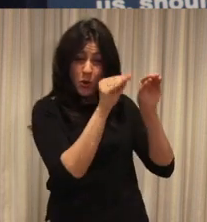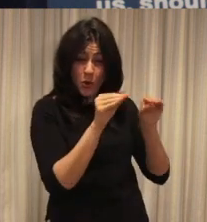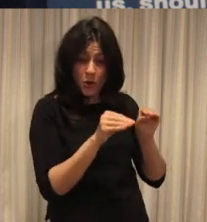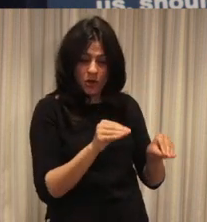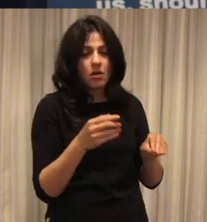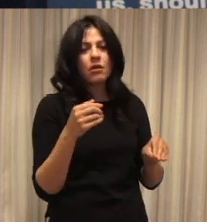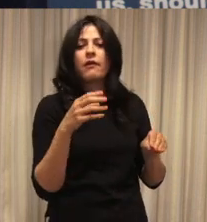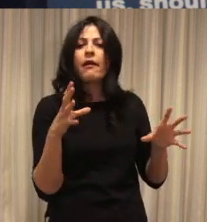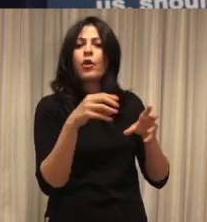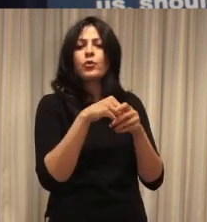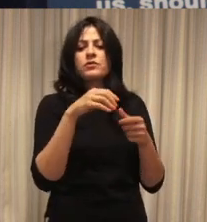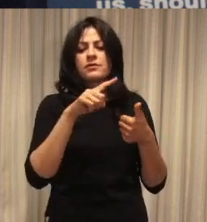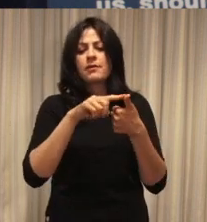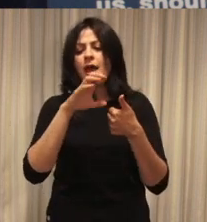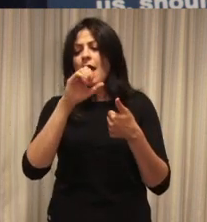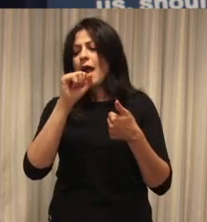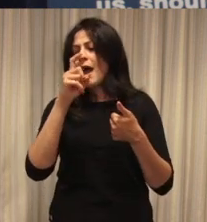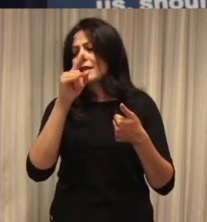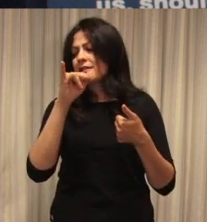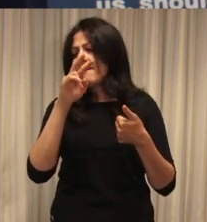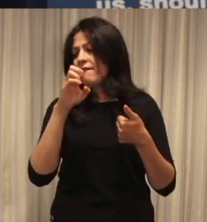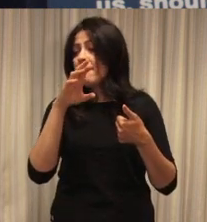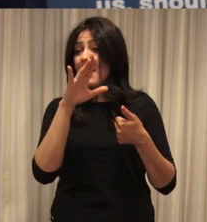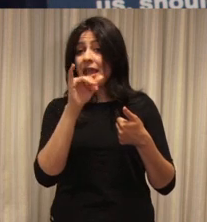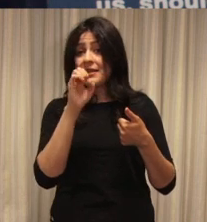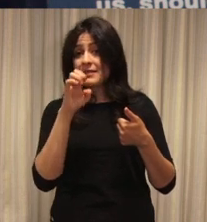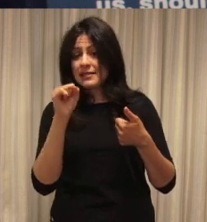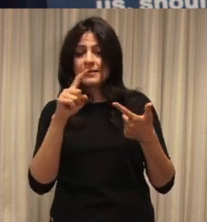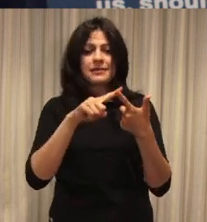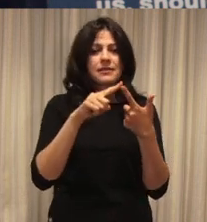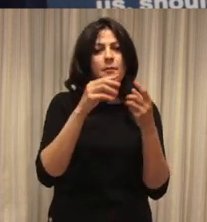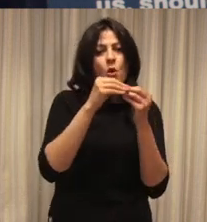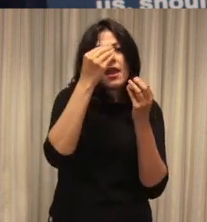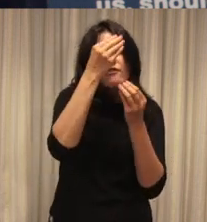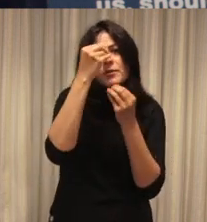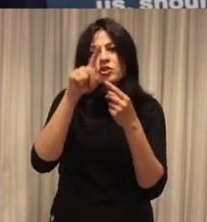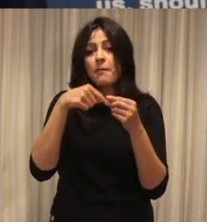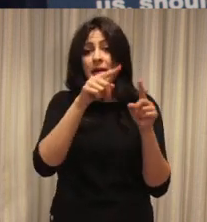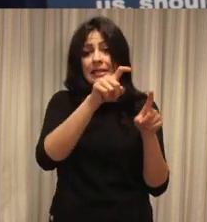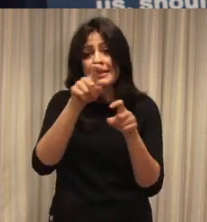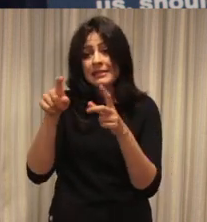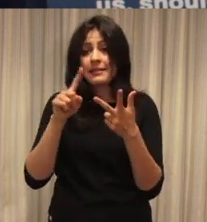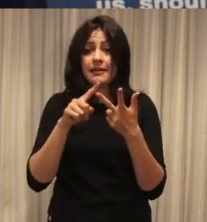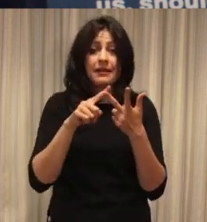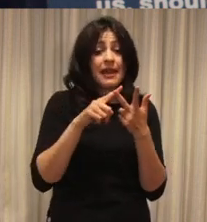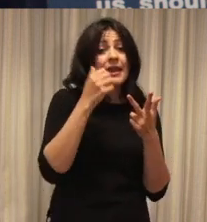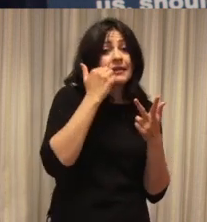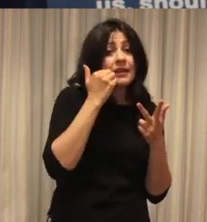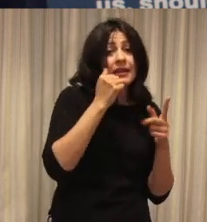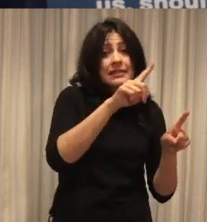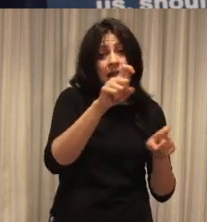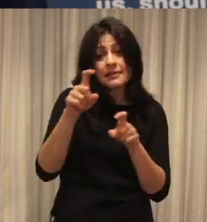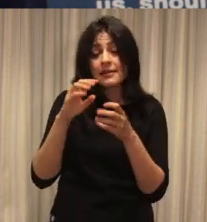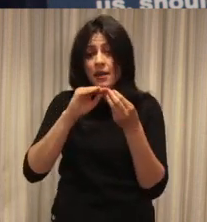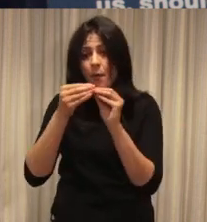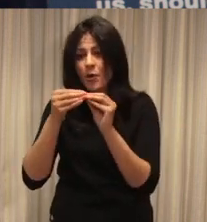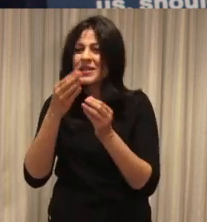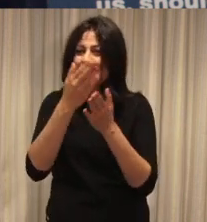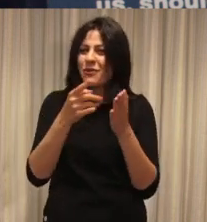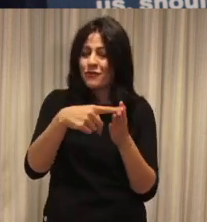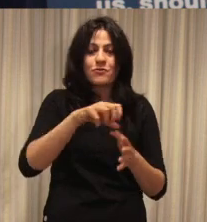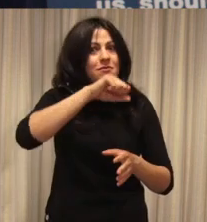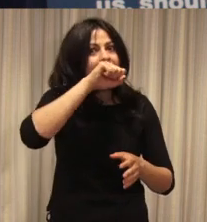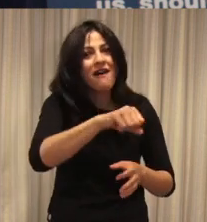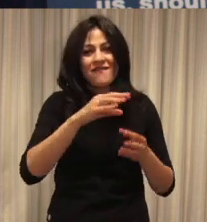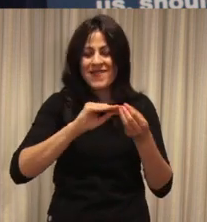includes active cases, more information on testing, daily testing numbers. So for those of you data nerds out